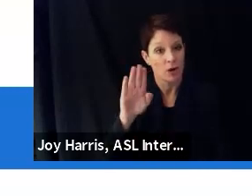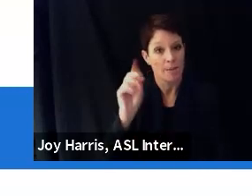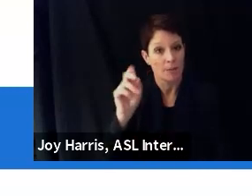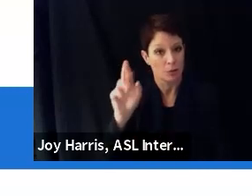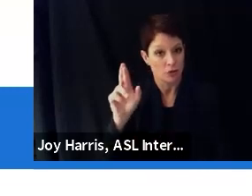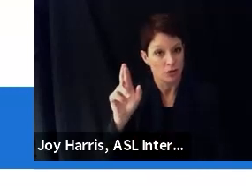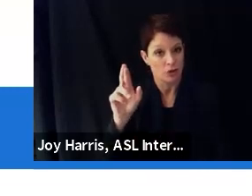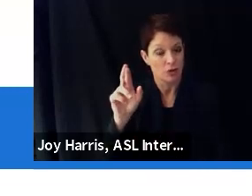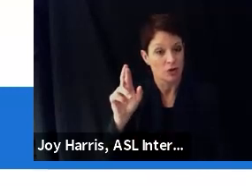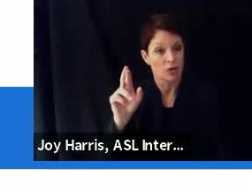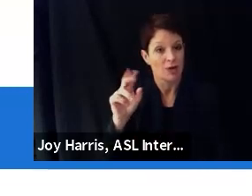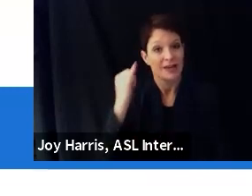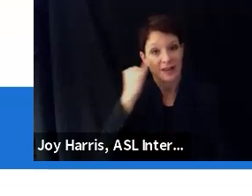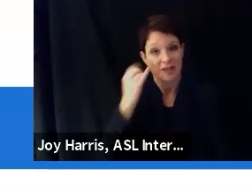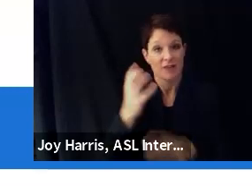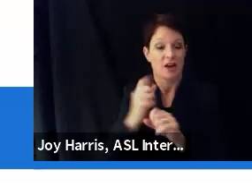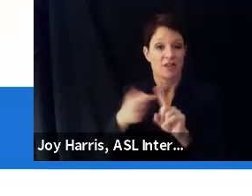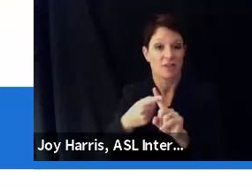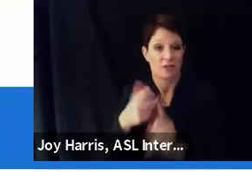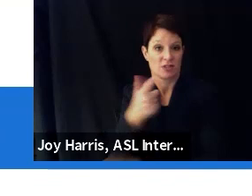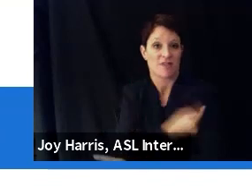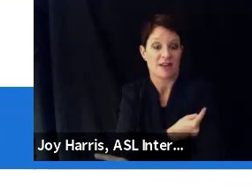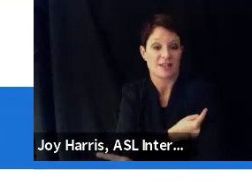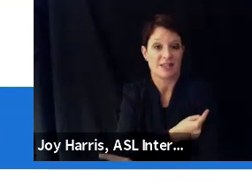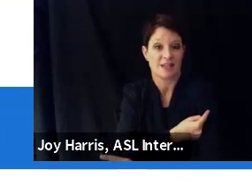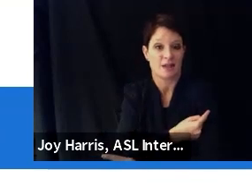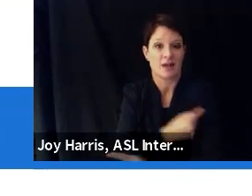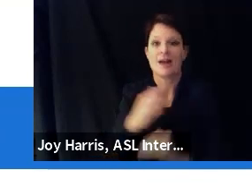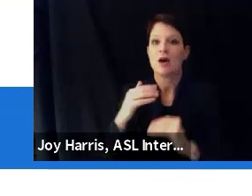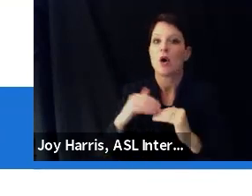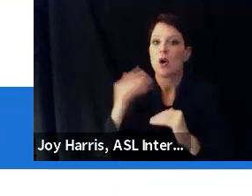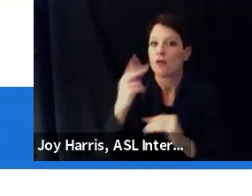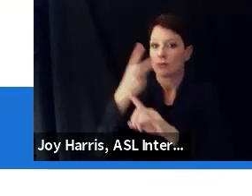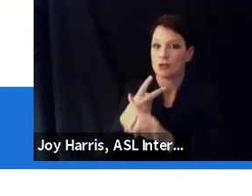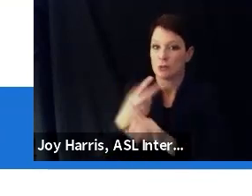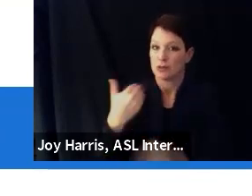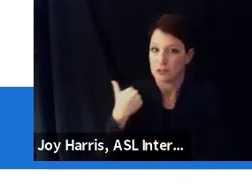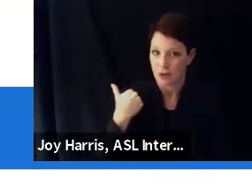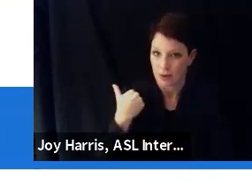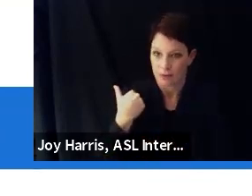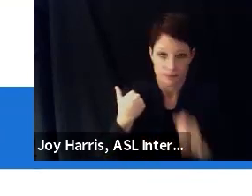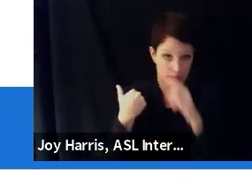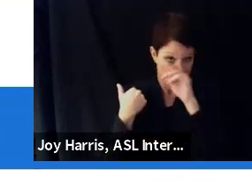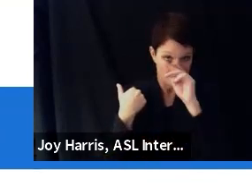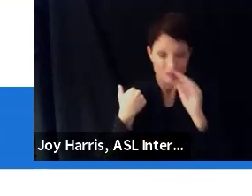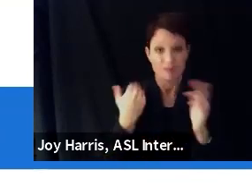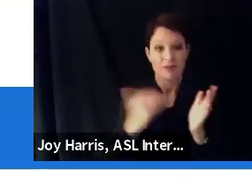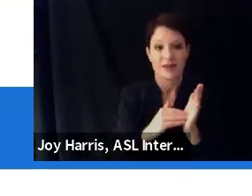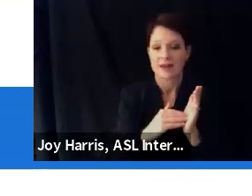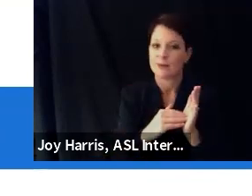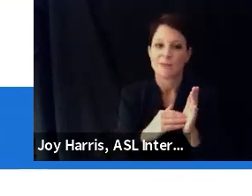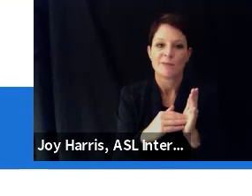dose if they received their first vaccine at least 2 months ago. So that doesn't have